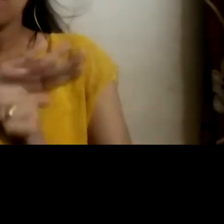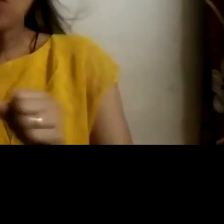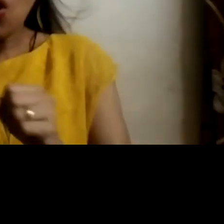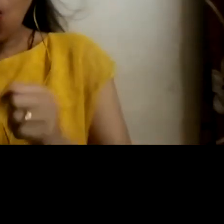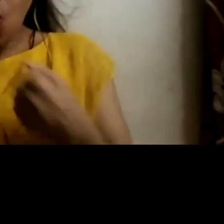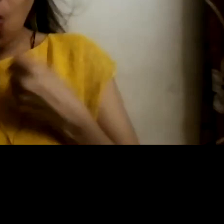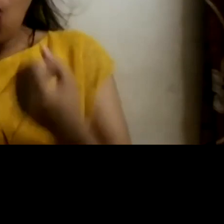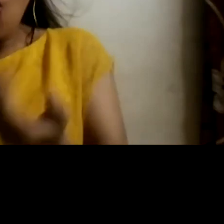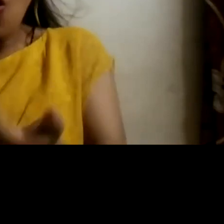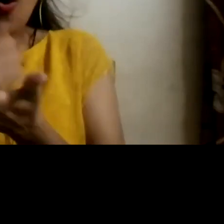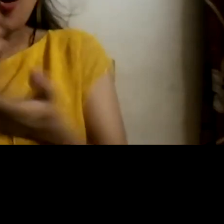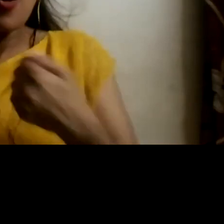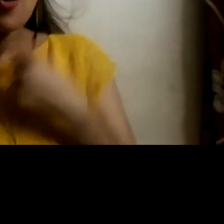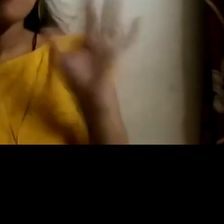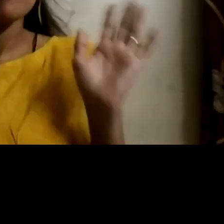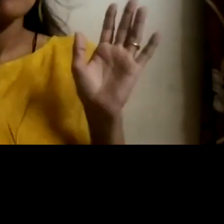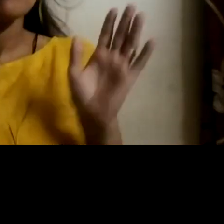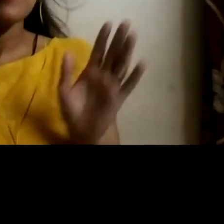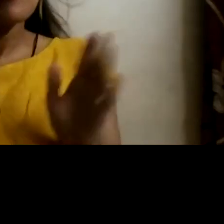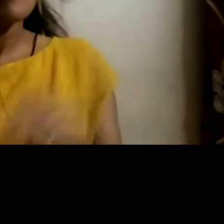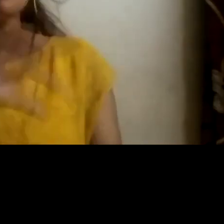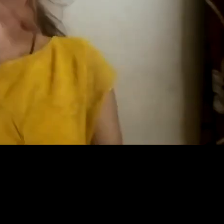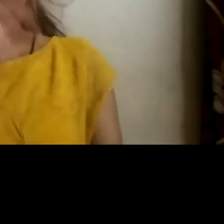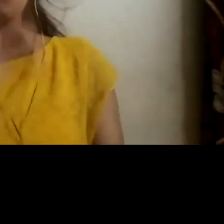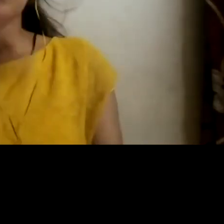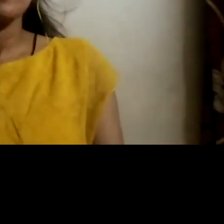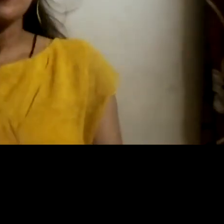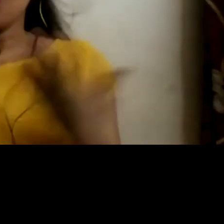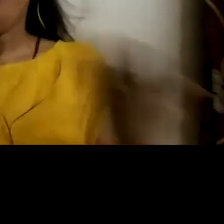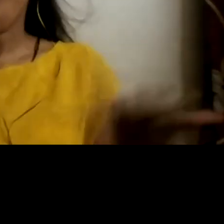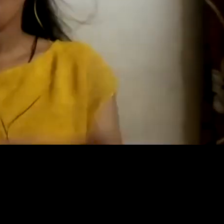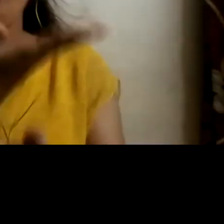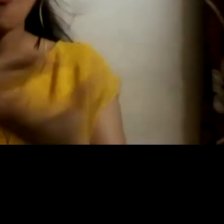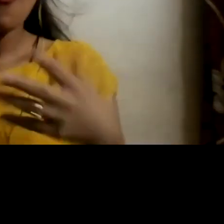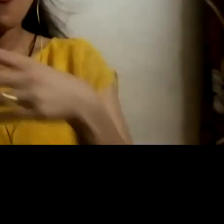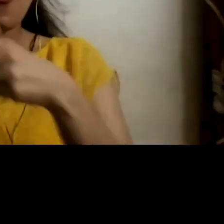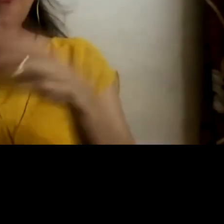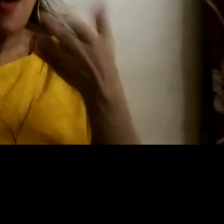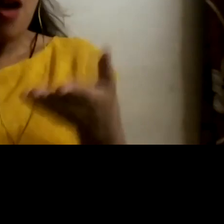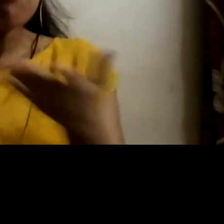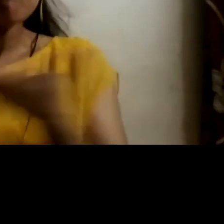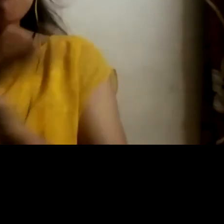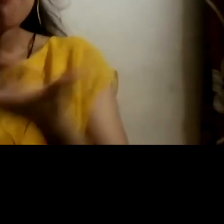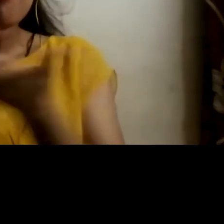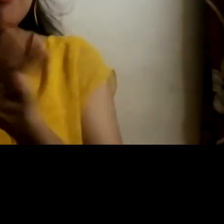here, and we have all gathered here to understand something which matters to life.